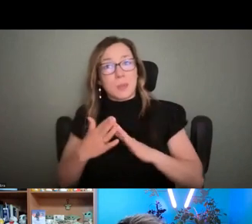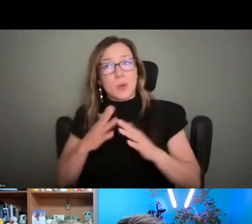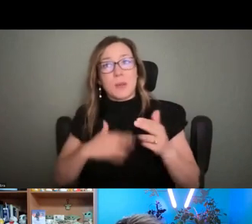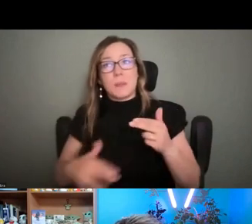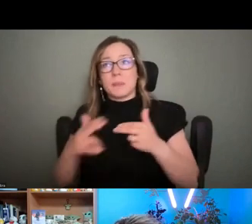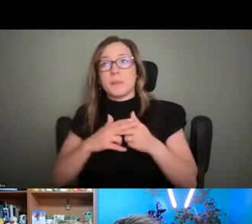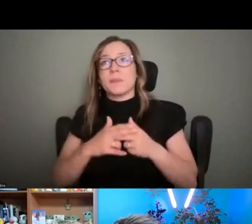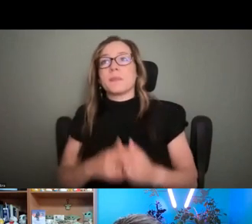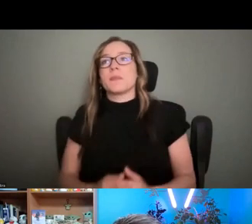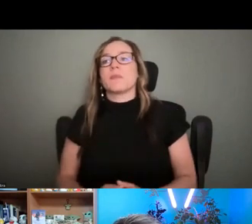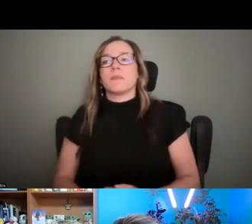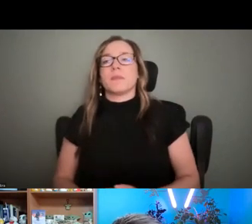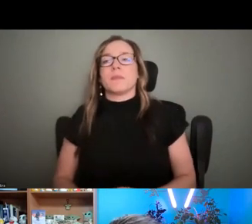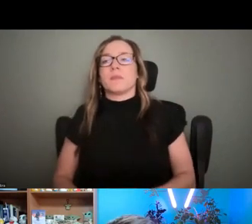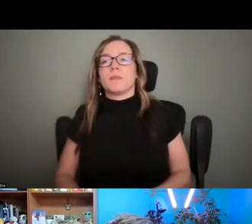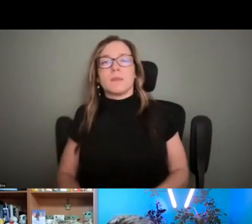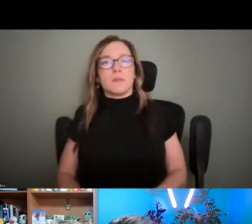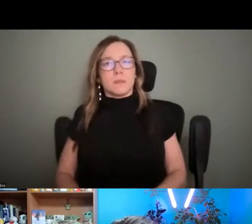slide.